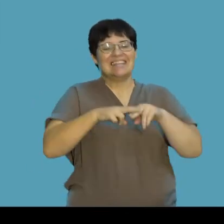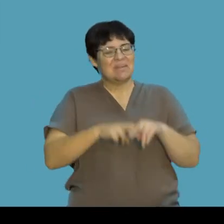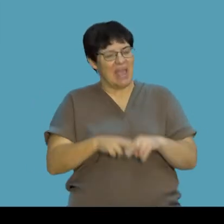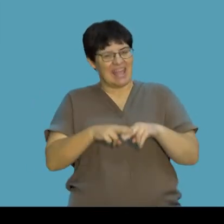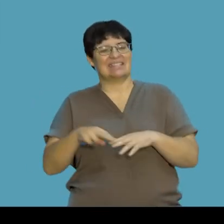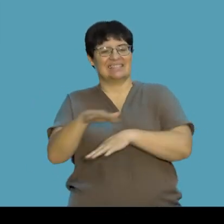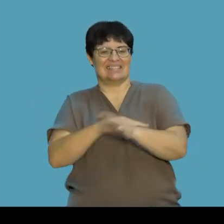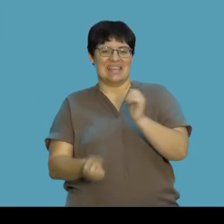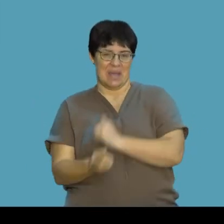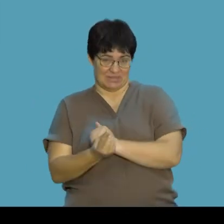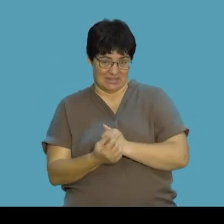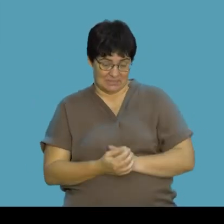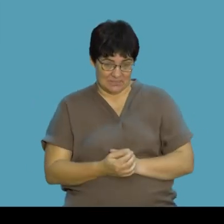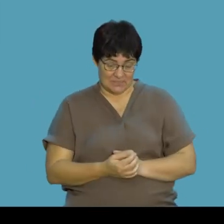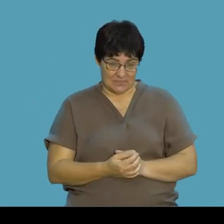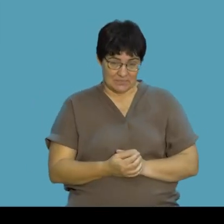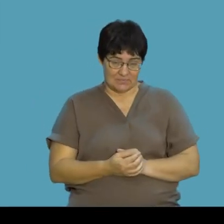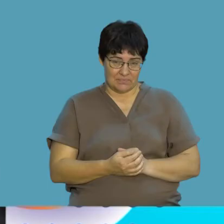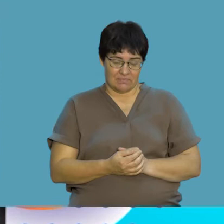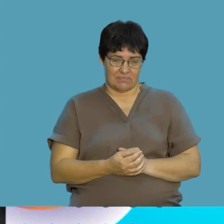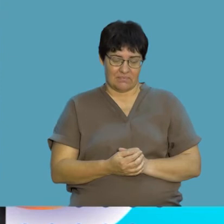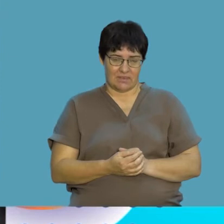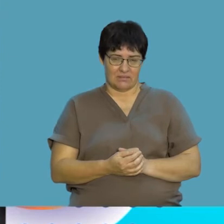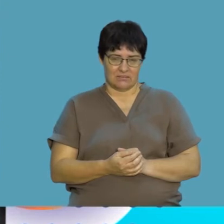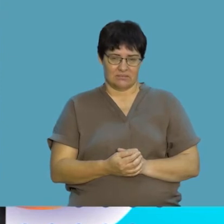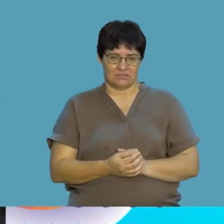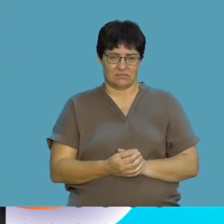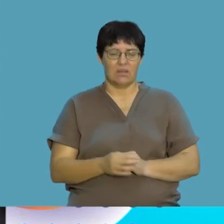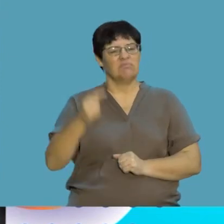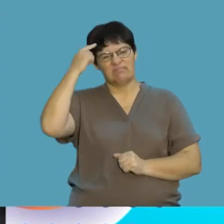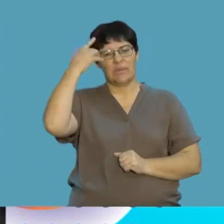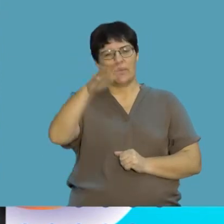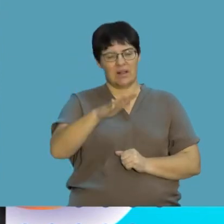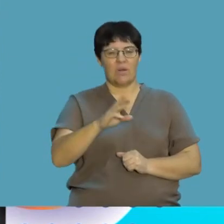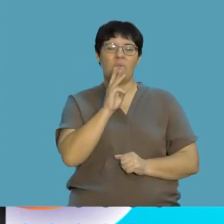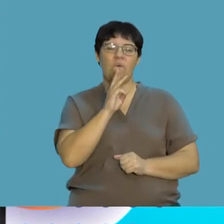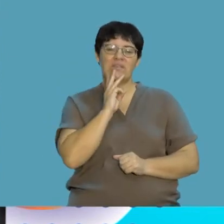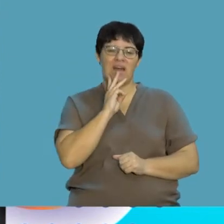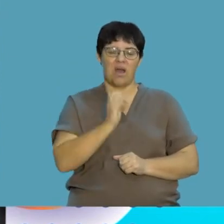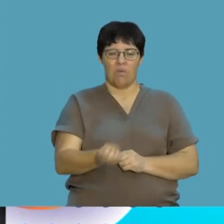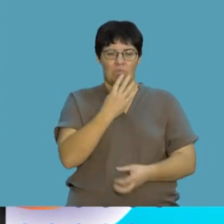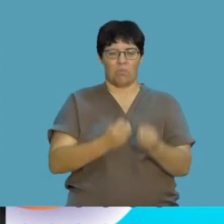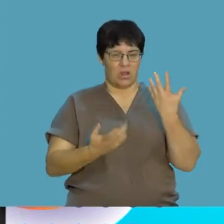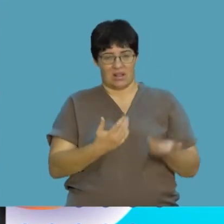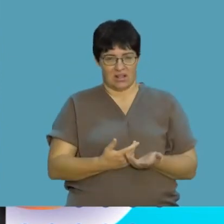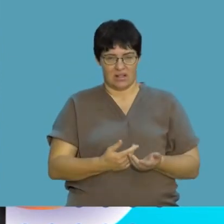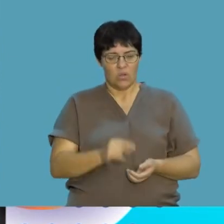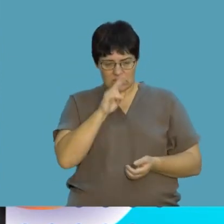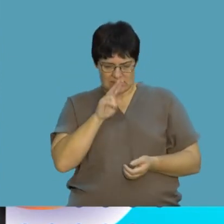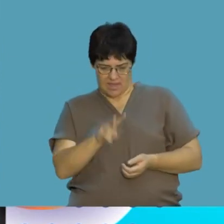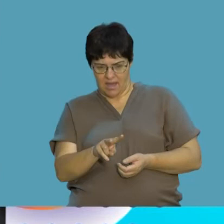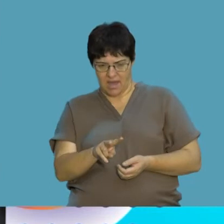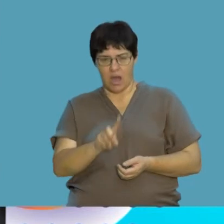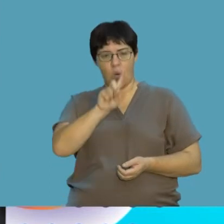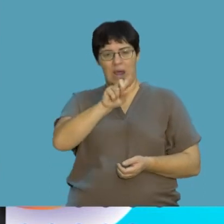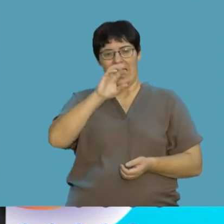which it takes place. If you think of the boiling point of water, ordinarily would say